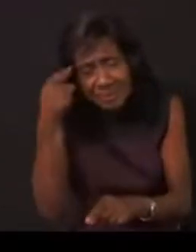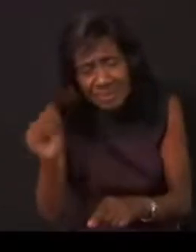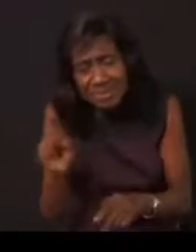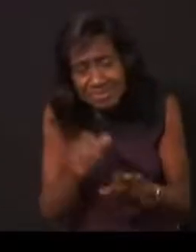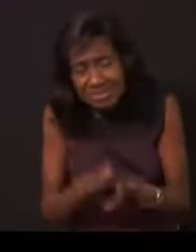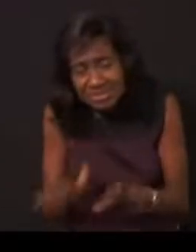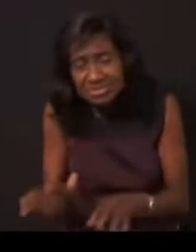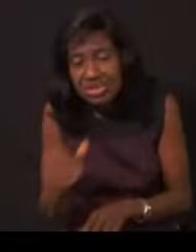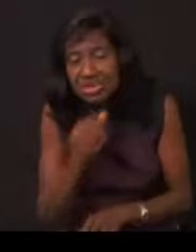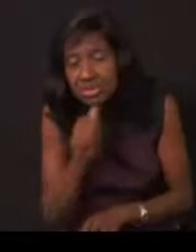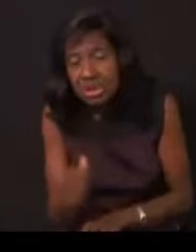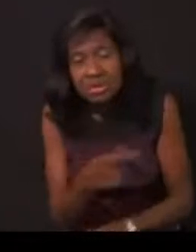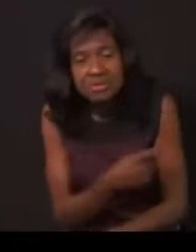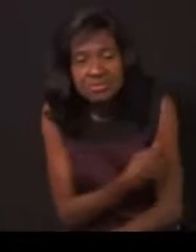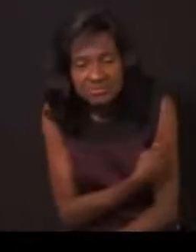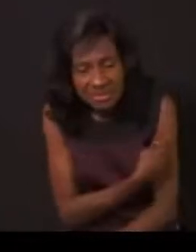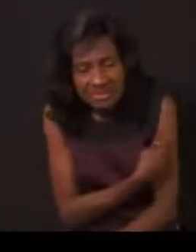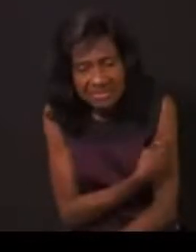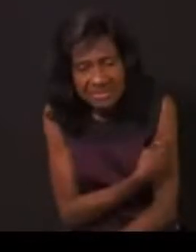vaccinated.